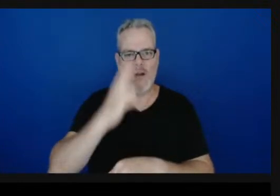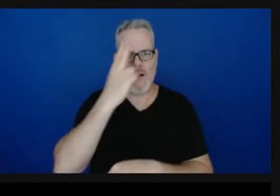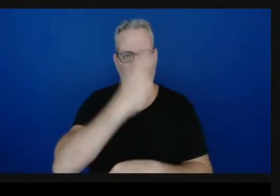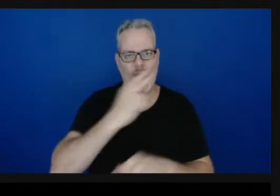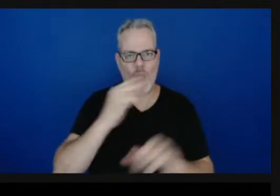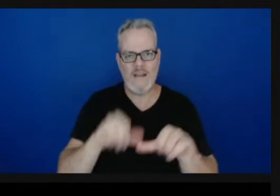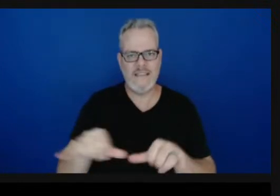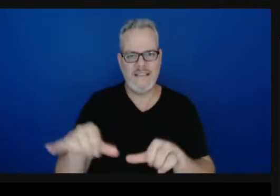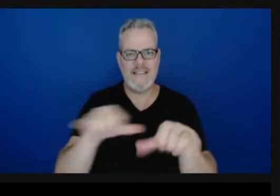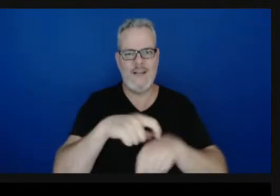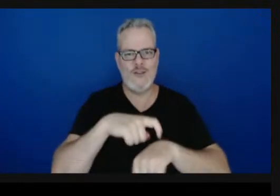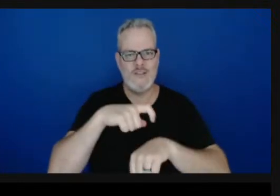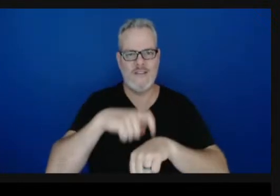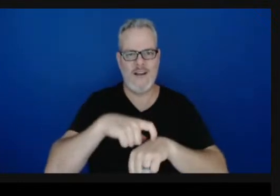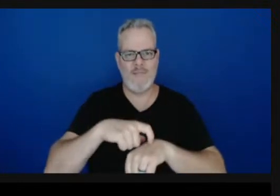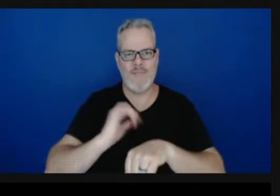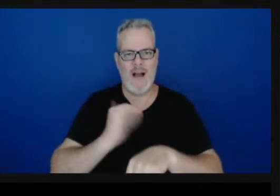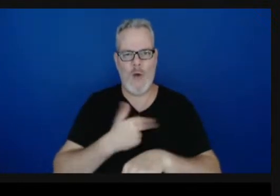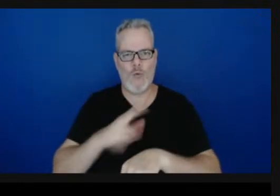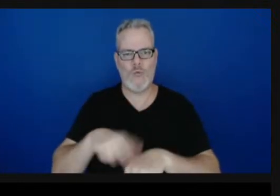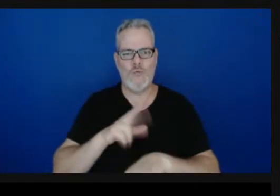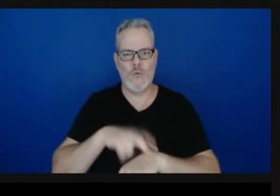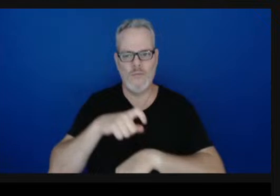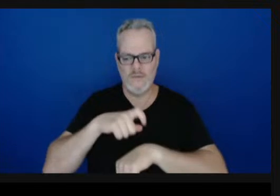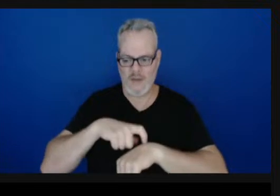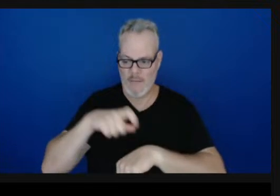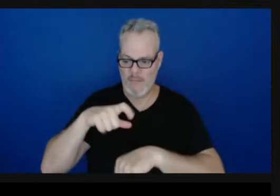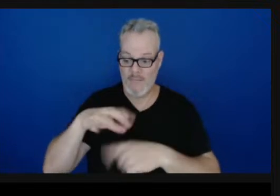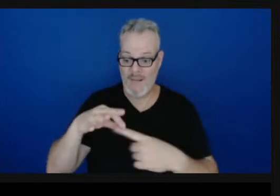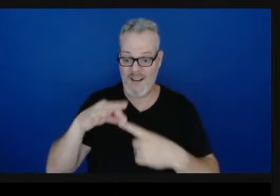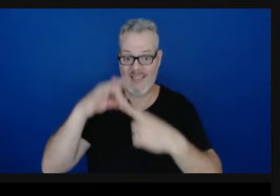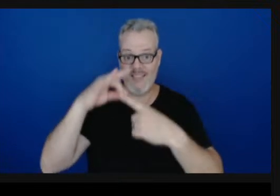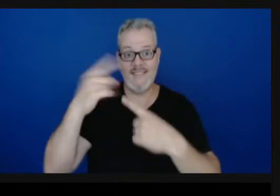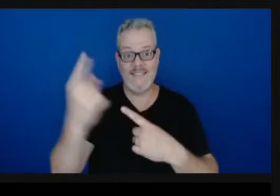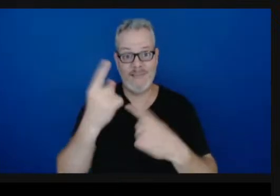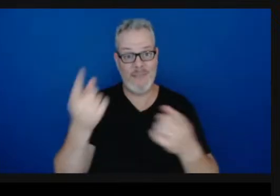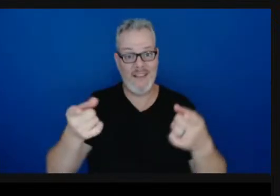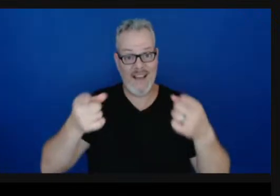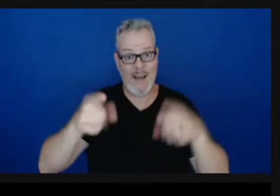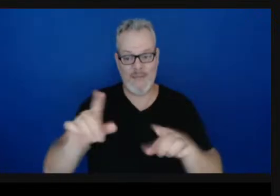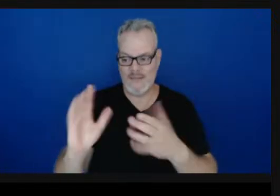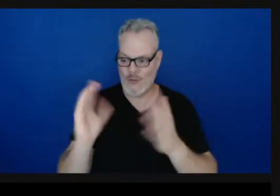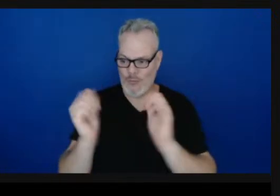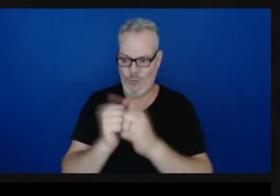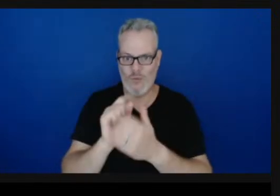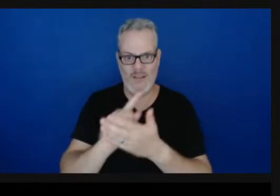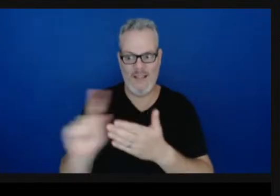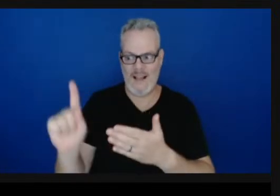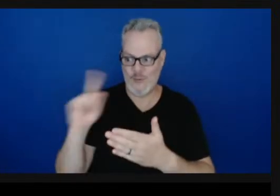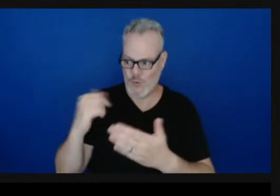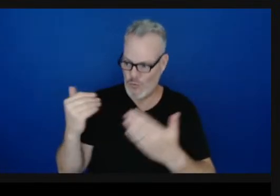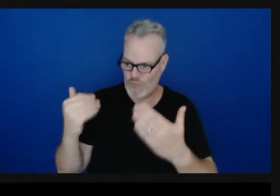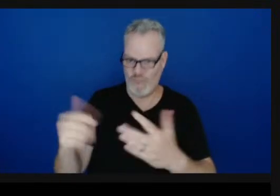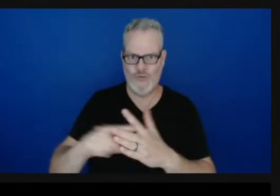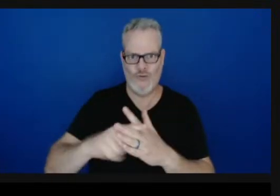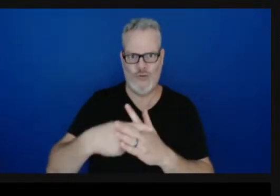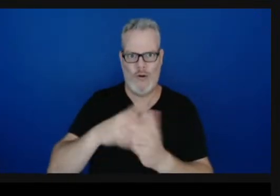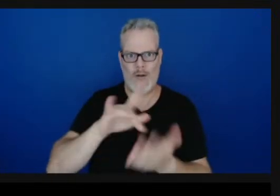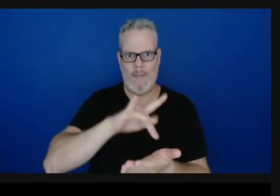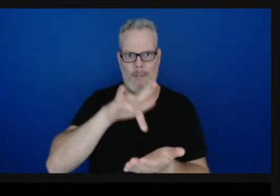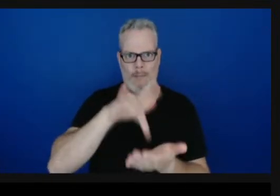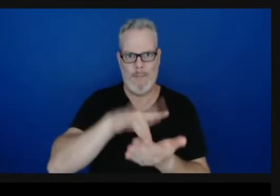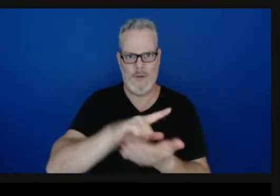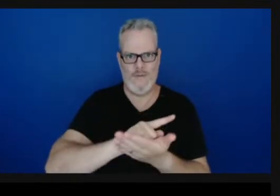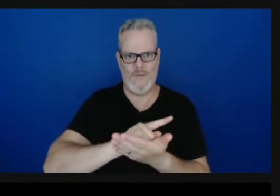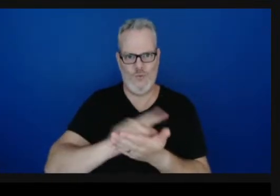go live. Unless something happens like last week and we end up going live midweek to cover something along